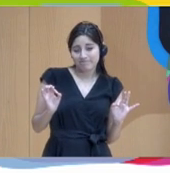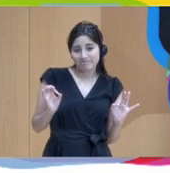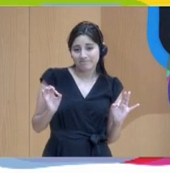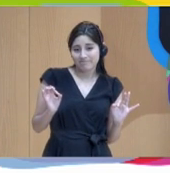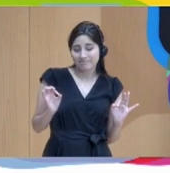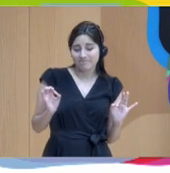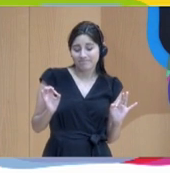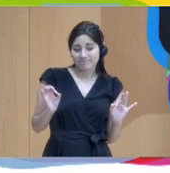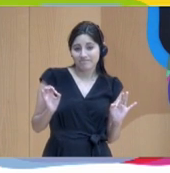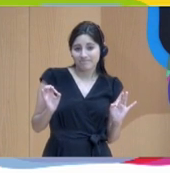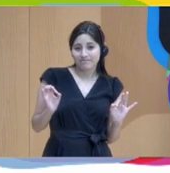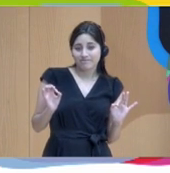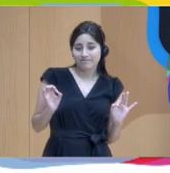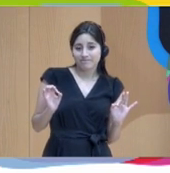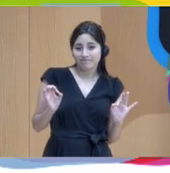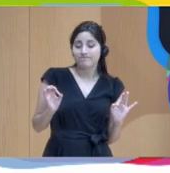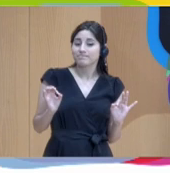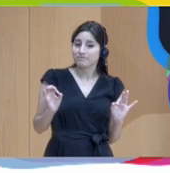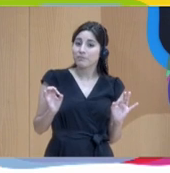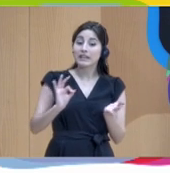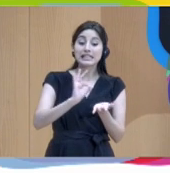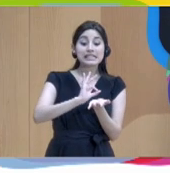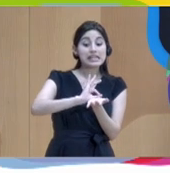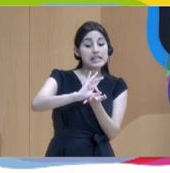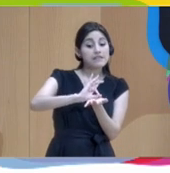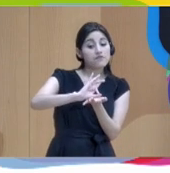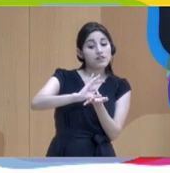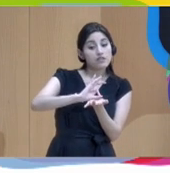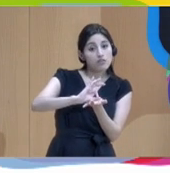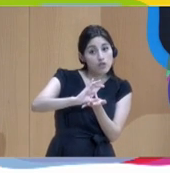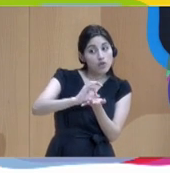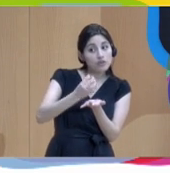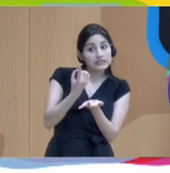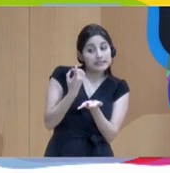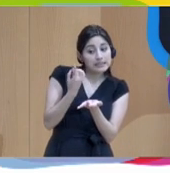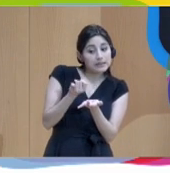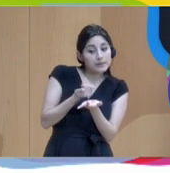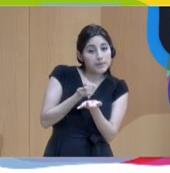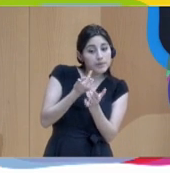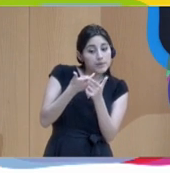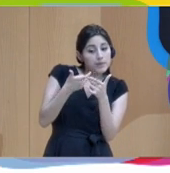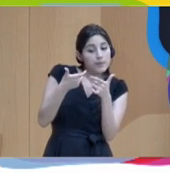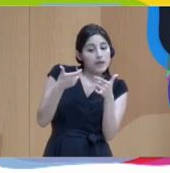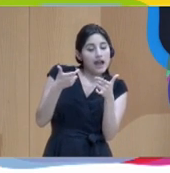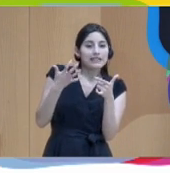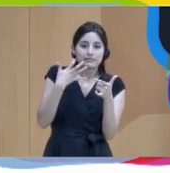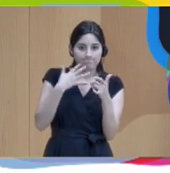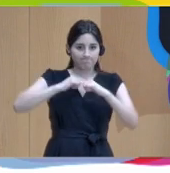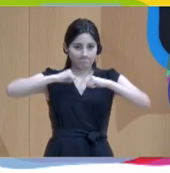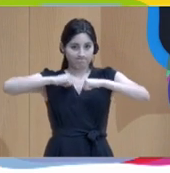age. And therefore, the need for the services for the aging people, they are increasing.